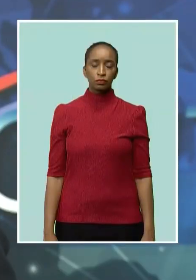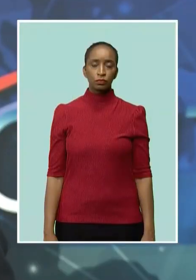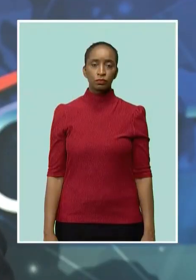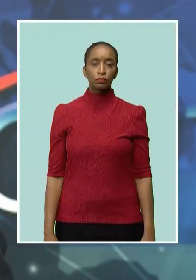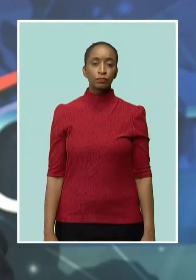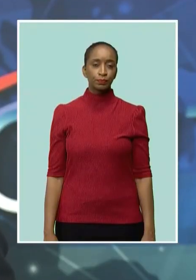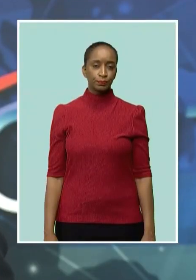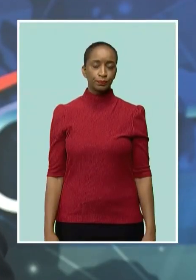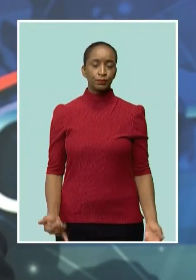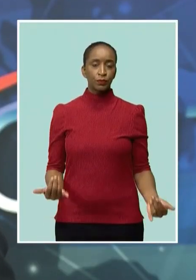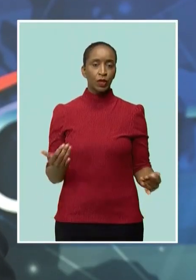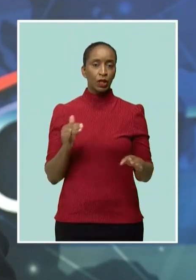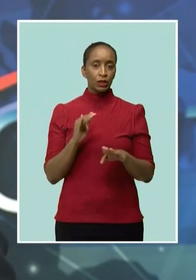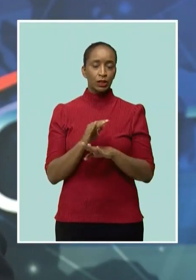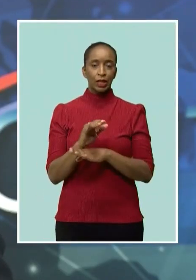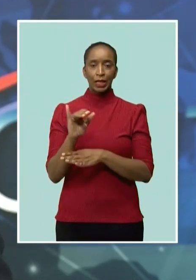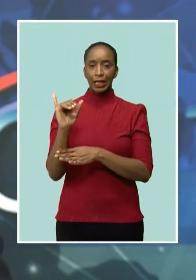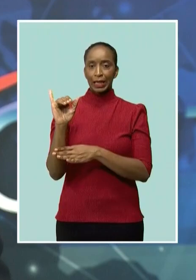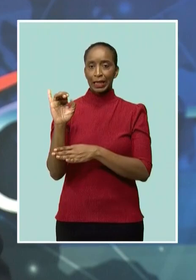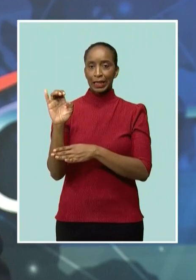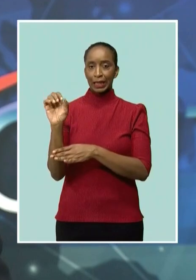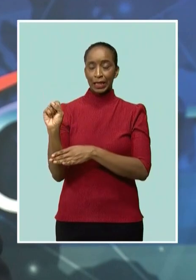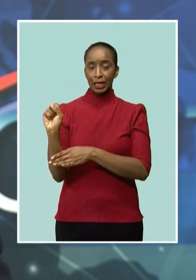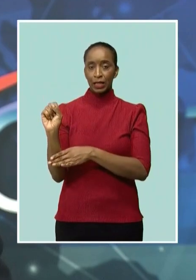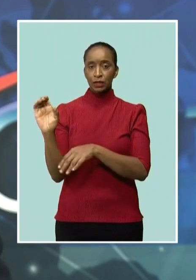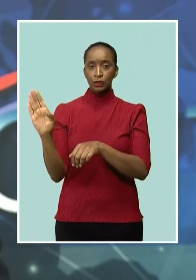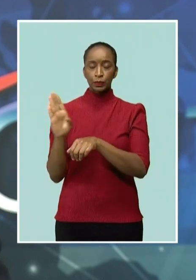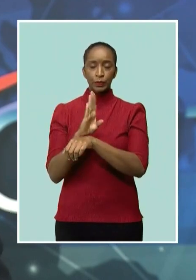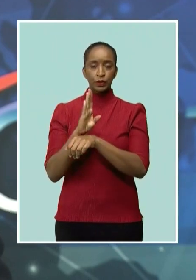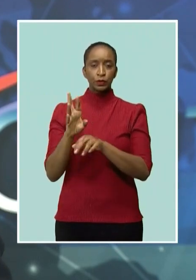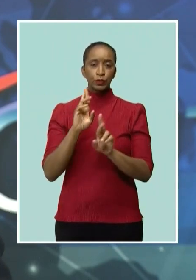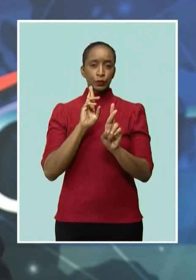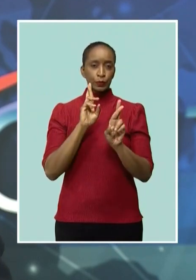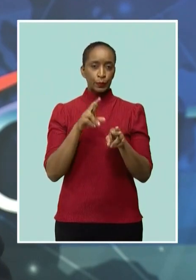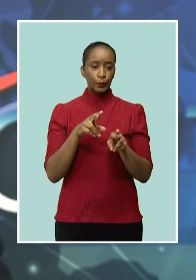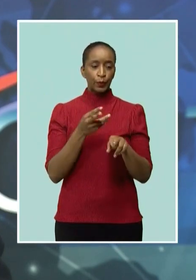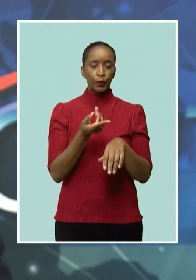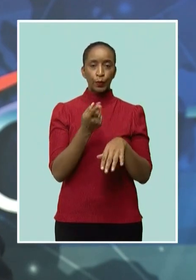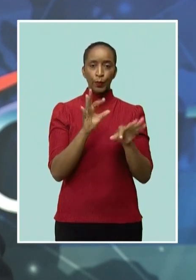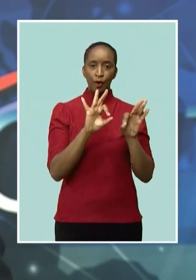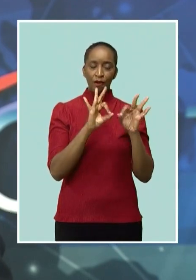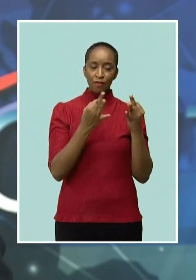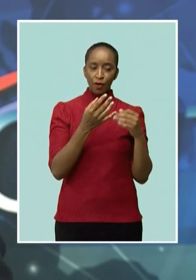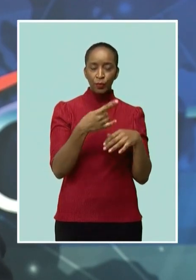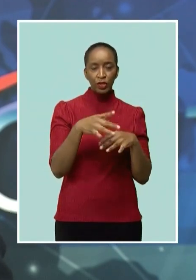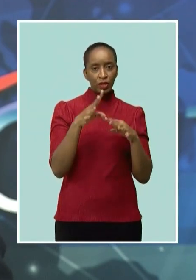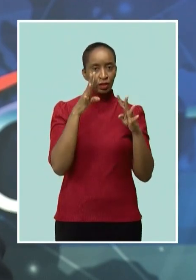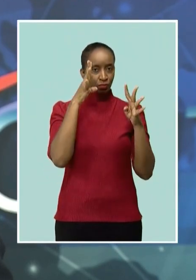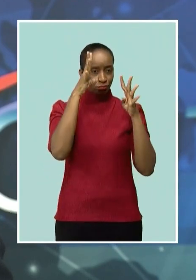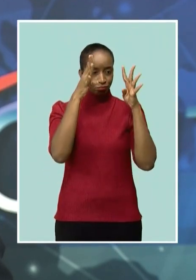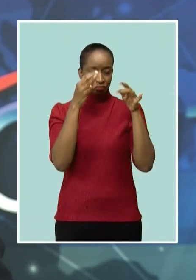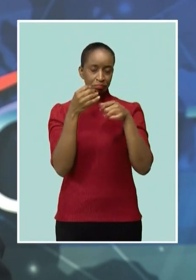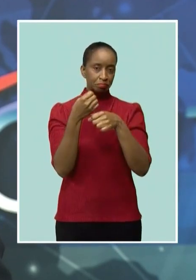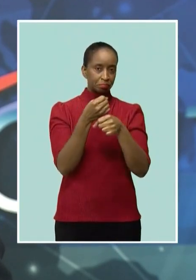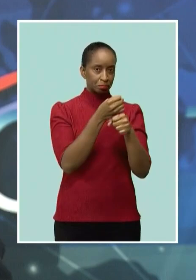In tonight's last business report, creativity runs in the family, and one young woman is ensuring that the important traditions will